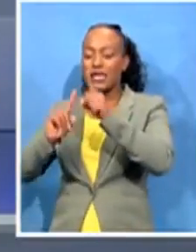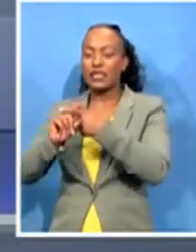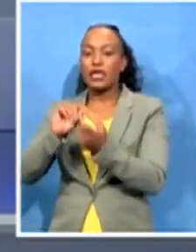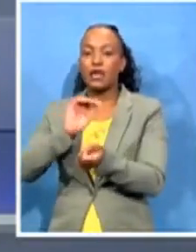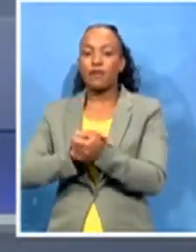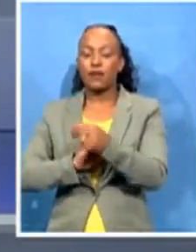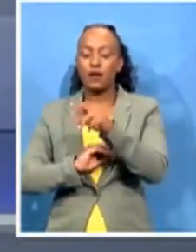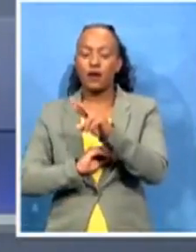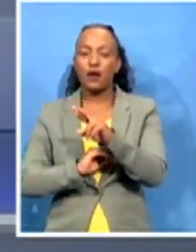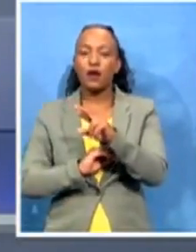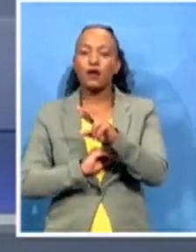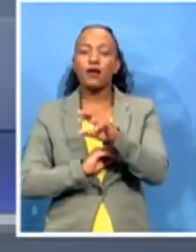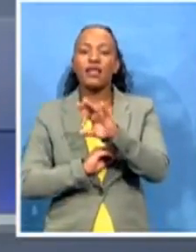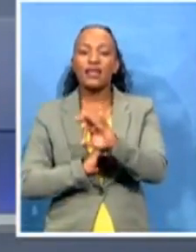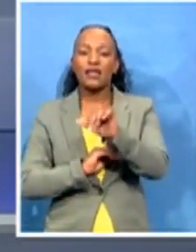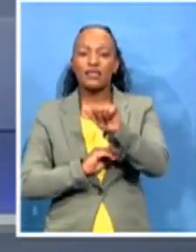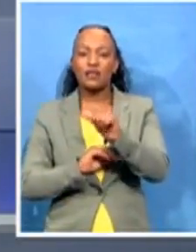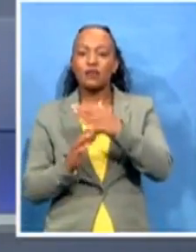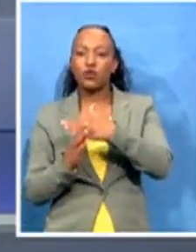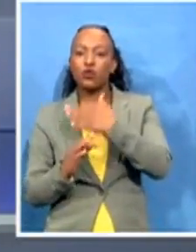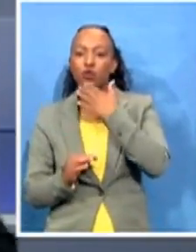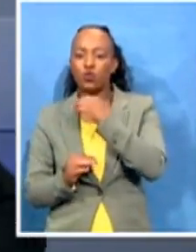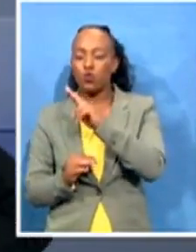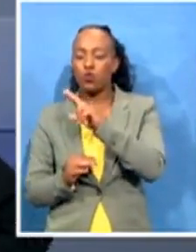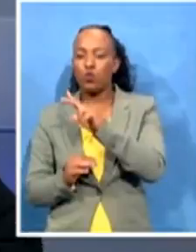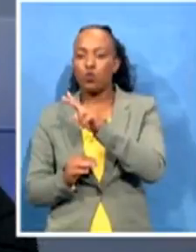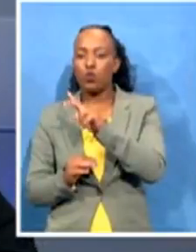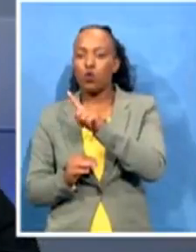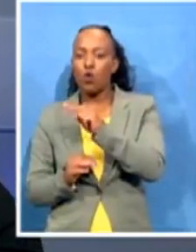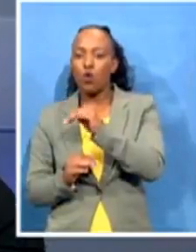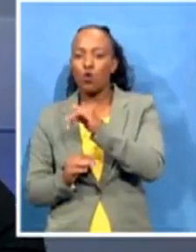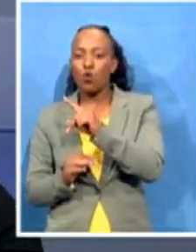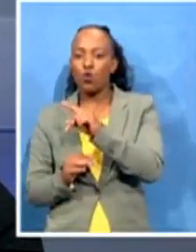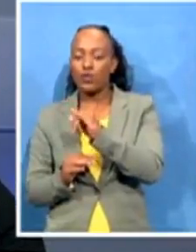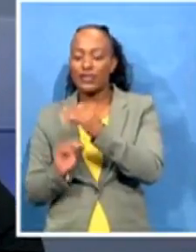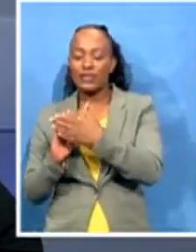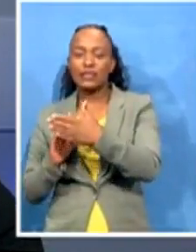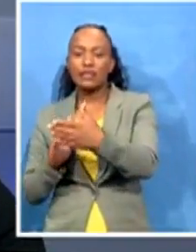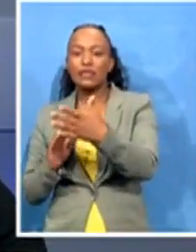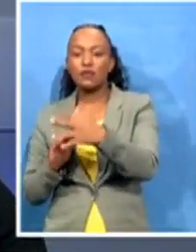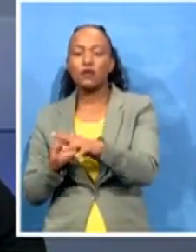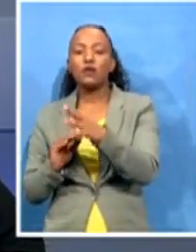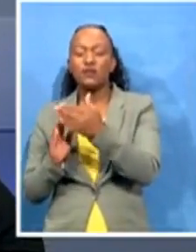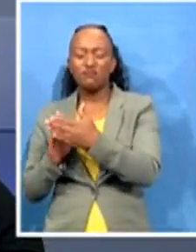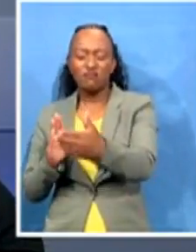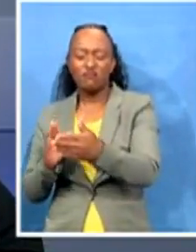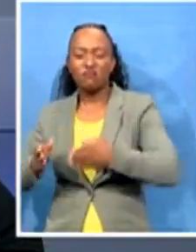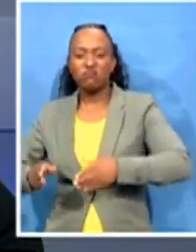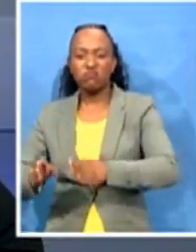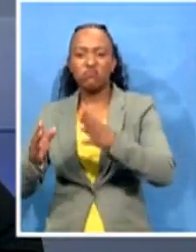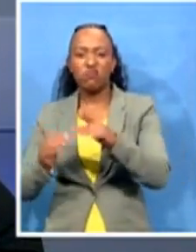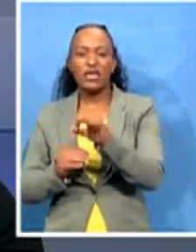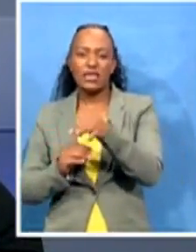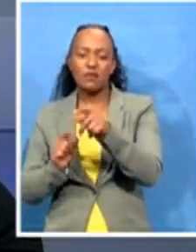morning. Paramedics are still on the scene, and tragically 13 people have sustained fatal injuries. So 13